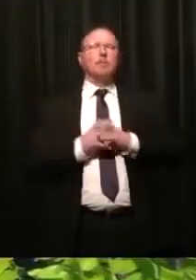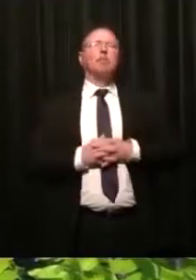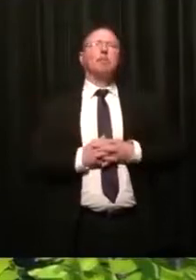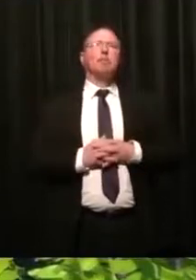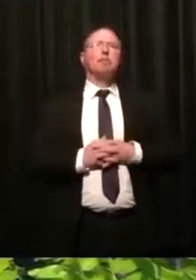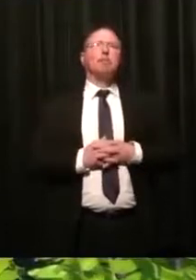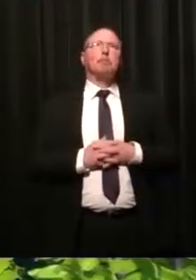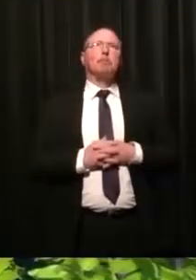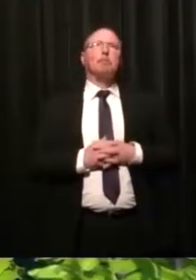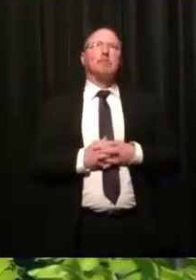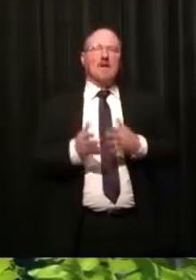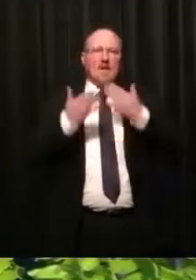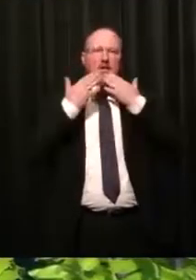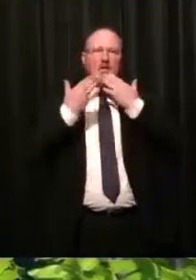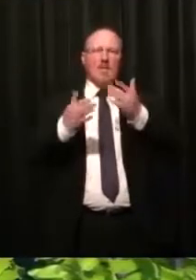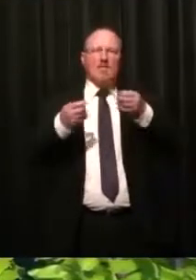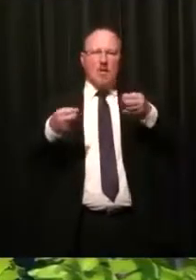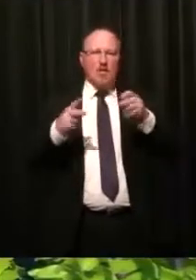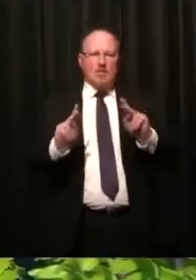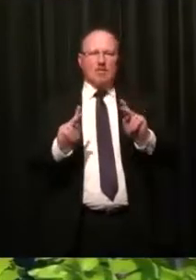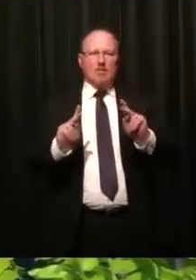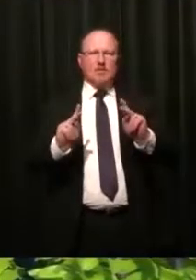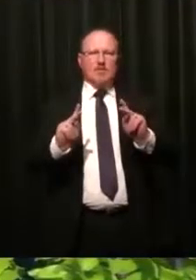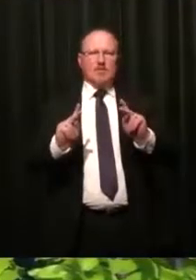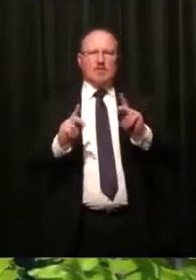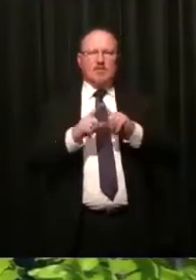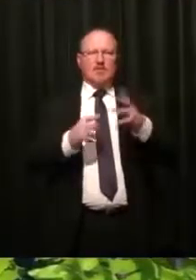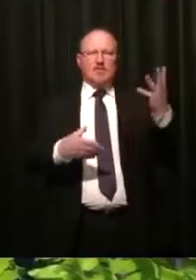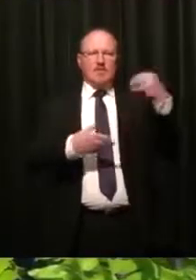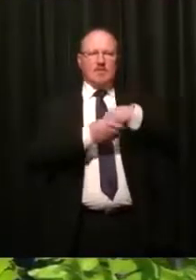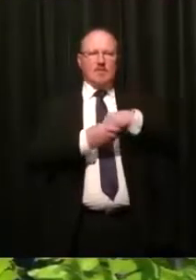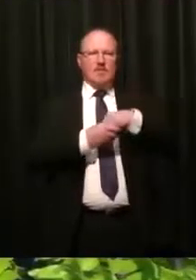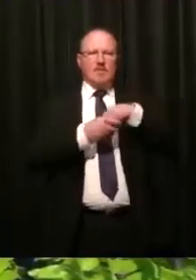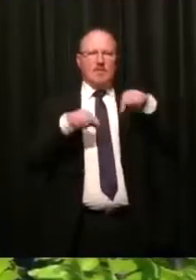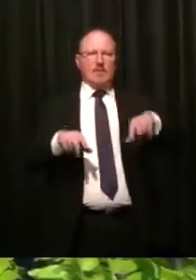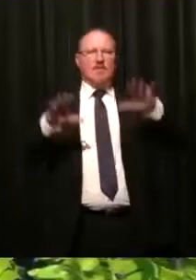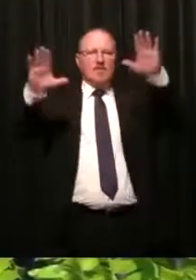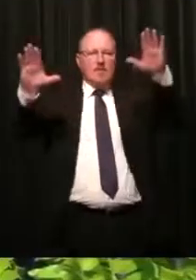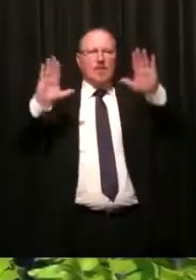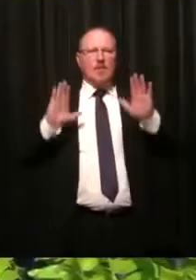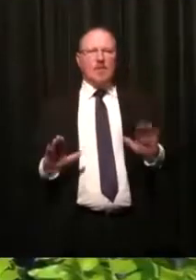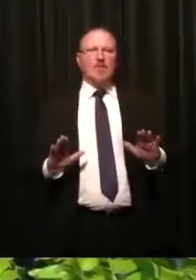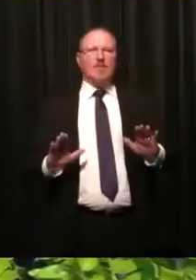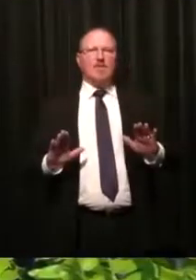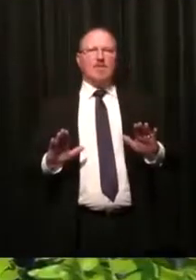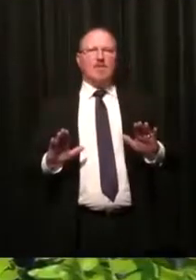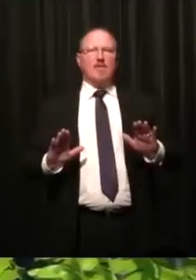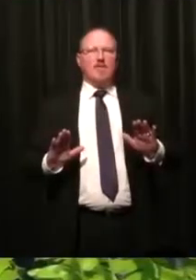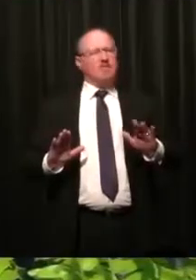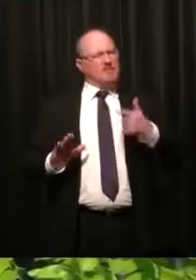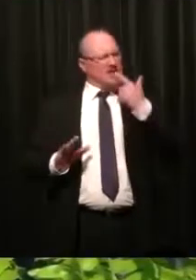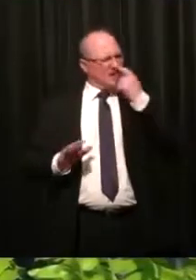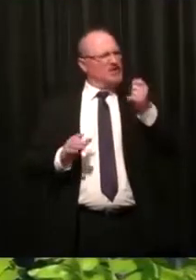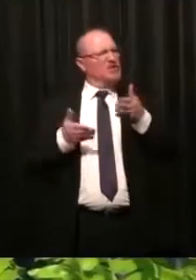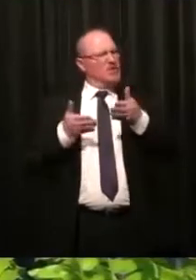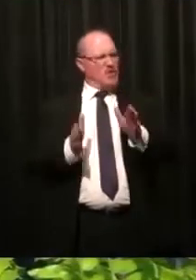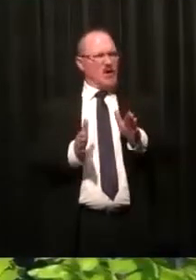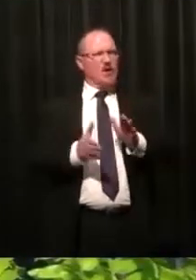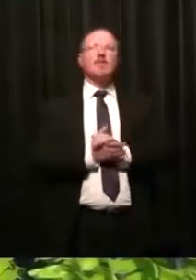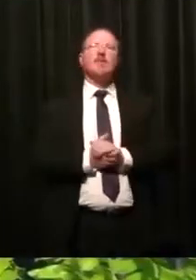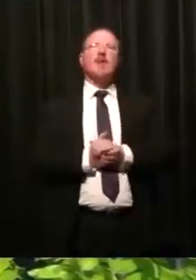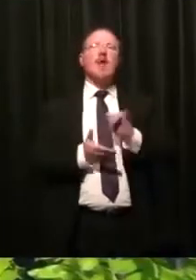of 2020. Thank you for the opportunity to be a part of this wonderful and unique